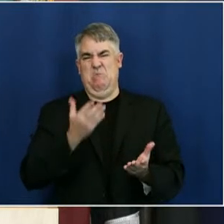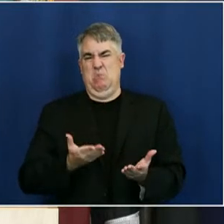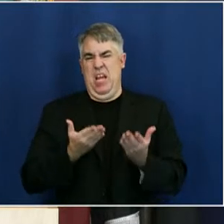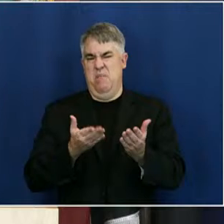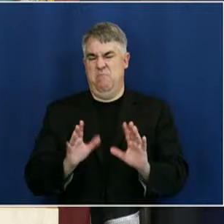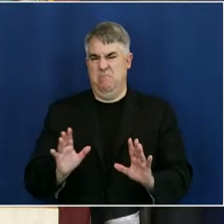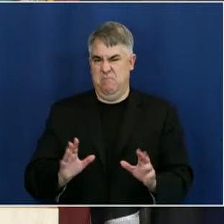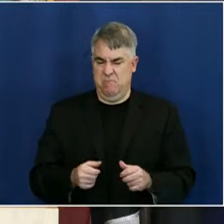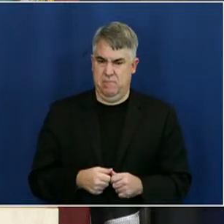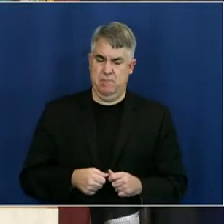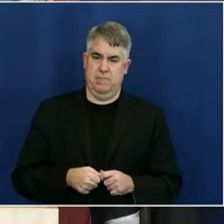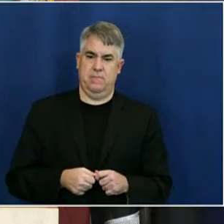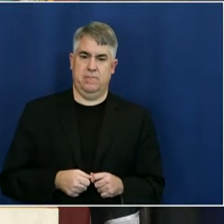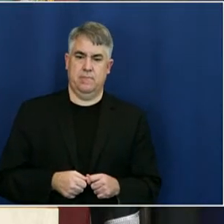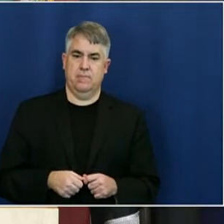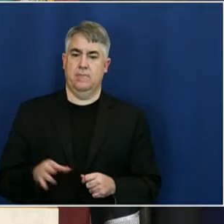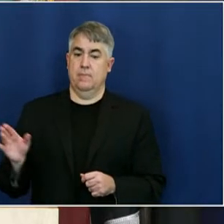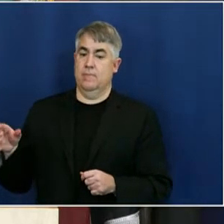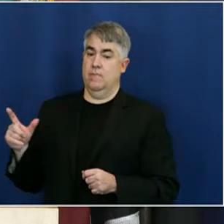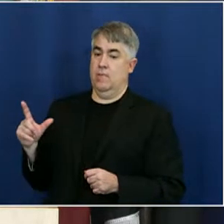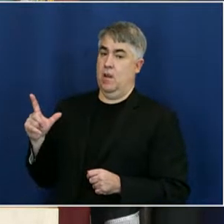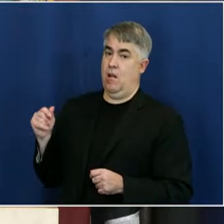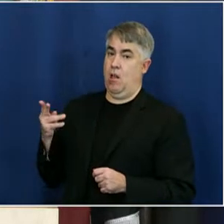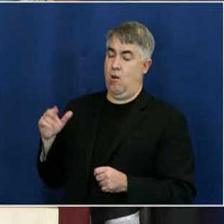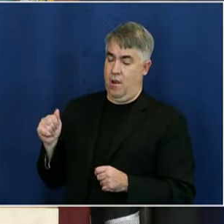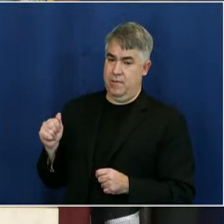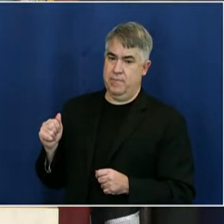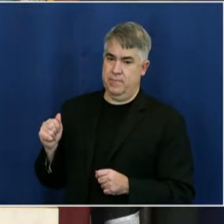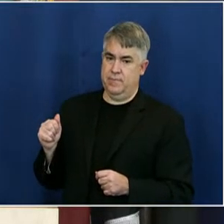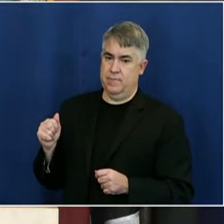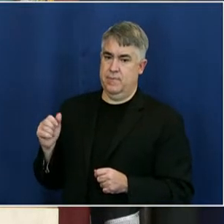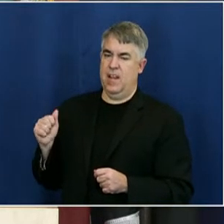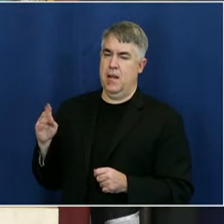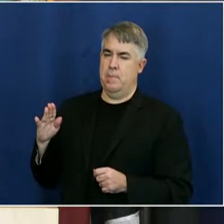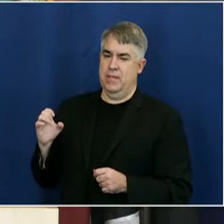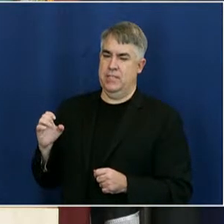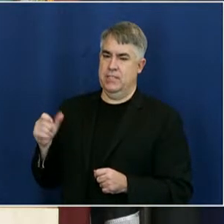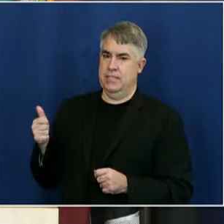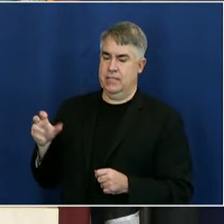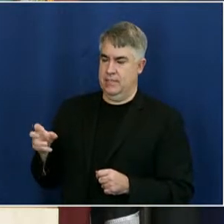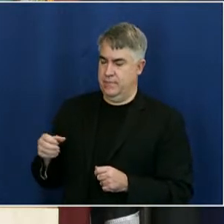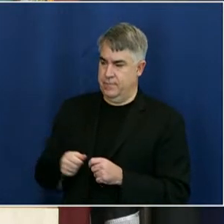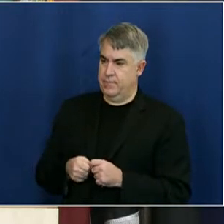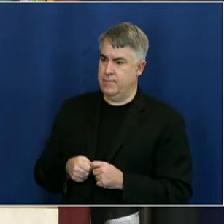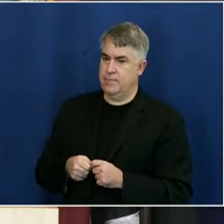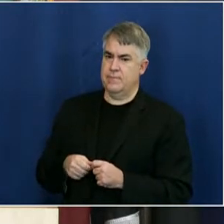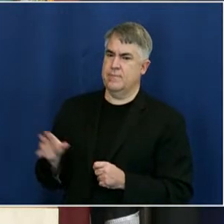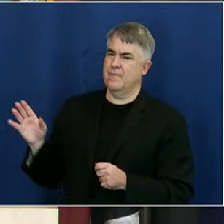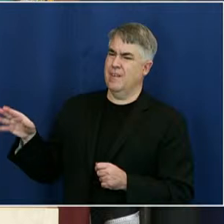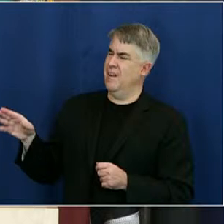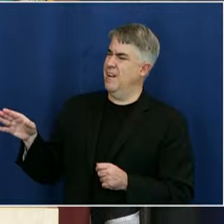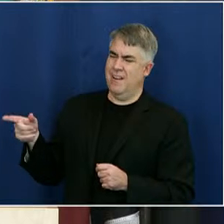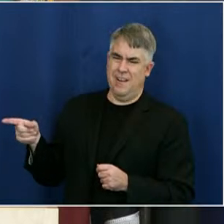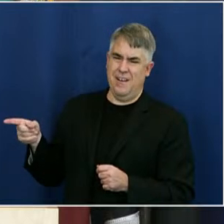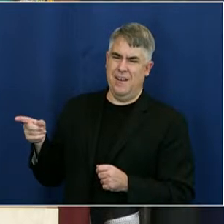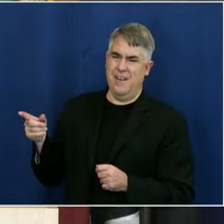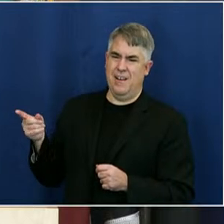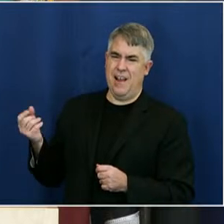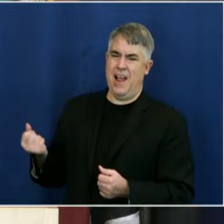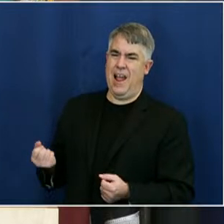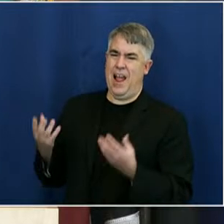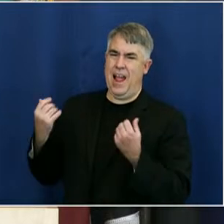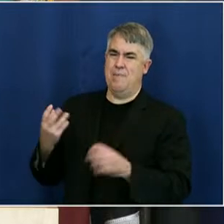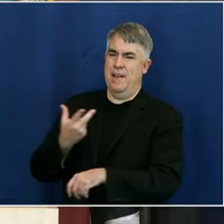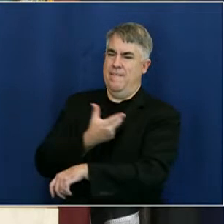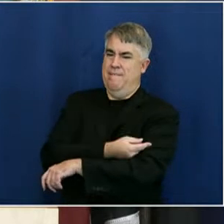And this question is from Laura Acevedo with ABC 10 News. It's several parts. Can you specify how many vaccines you were expecting